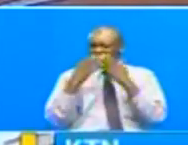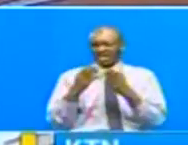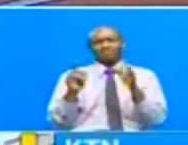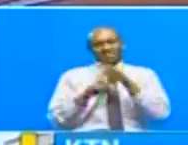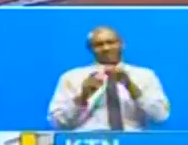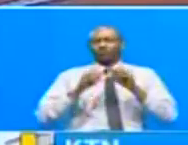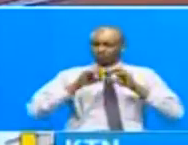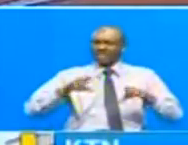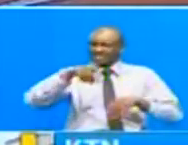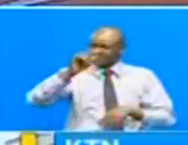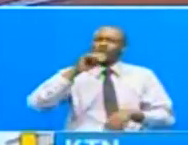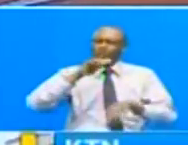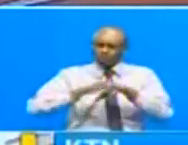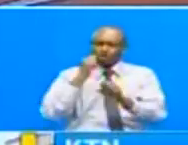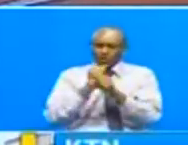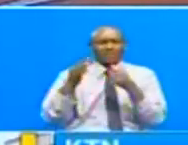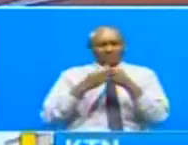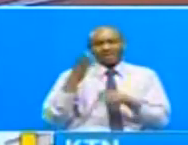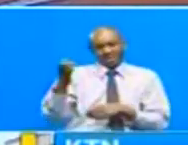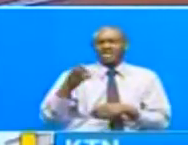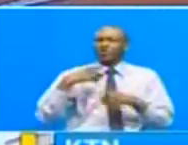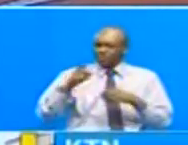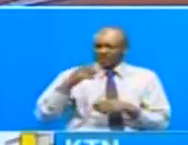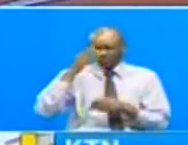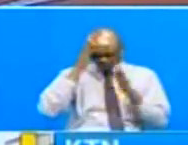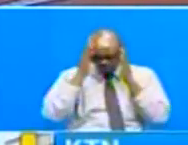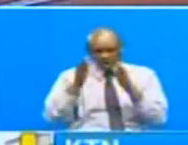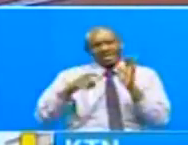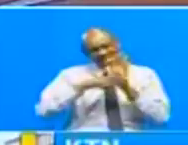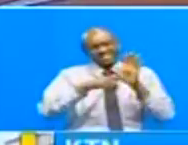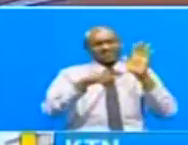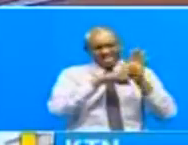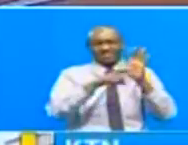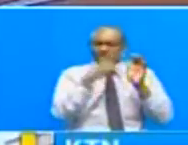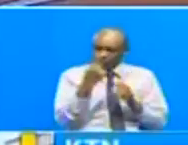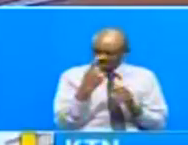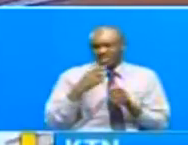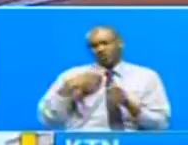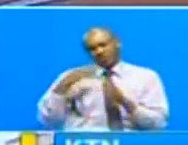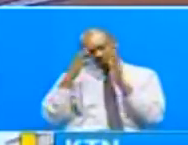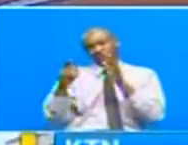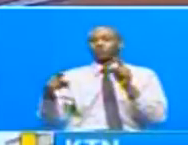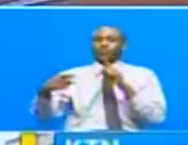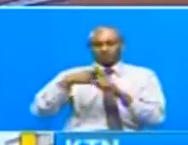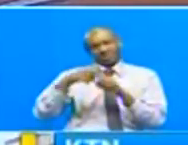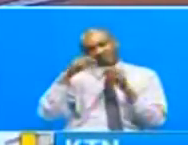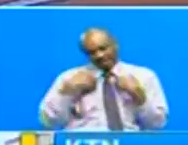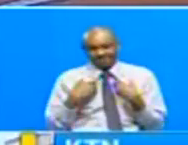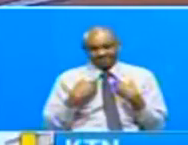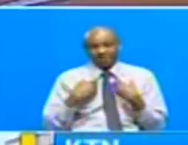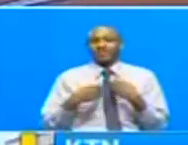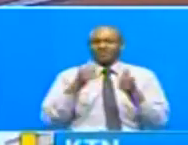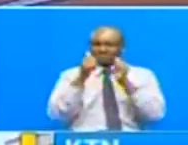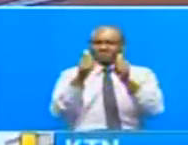Waiguru. She's done a very good job in Kibera. Please let us not focus on the negative side, but try as much as possible to see the good work.